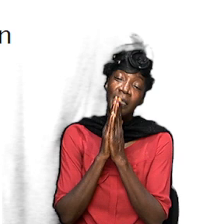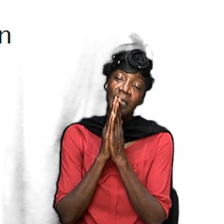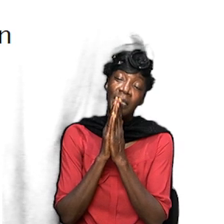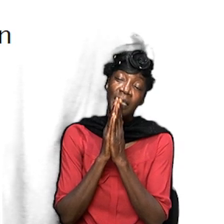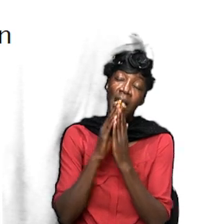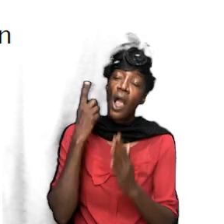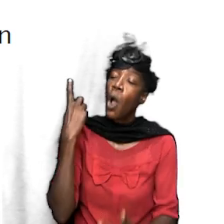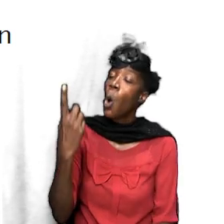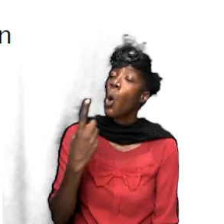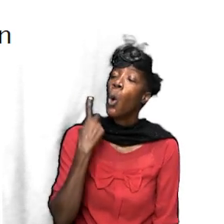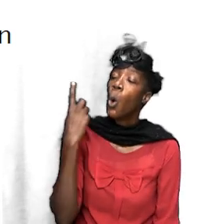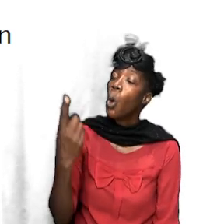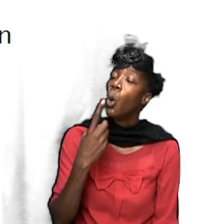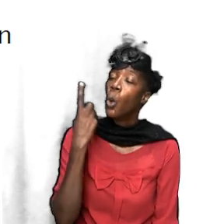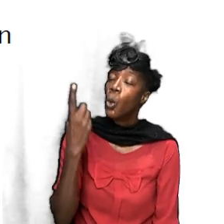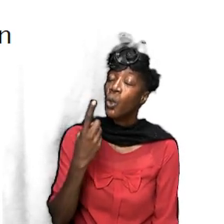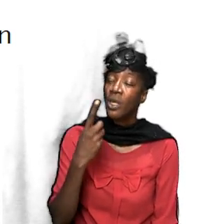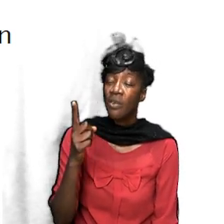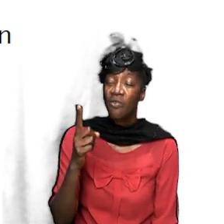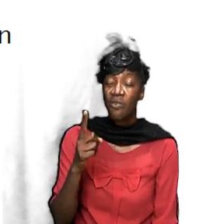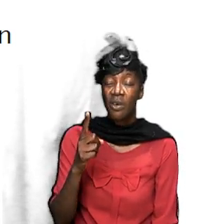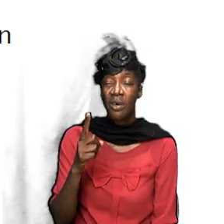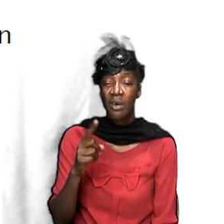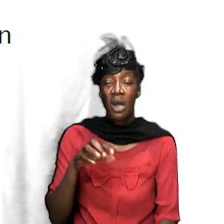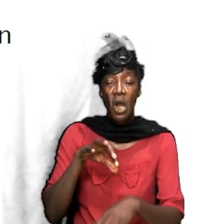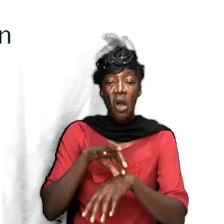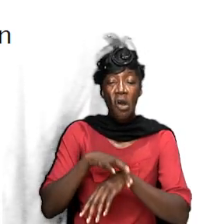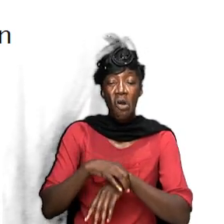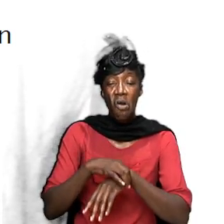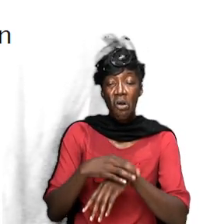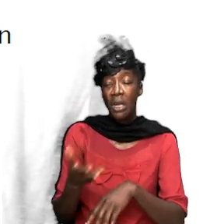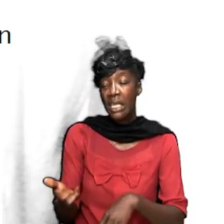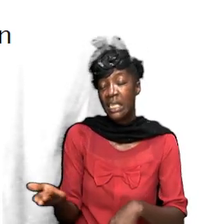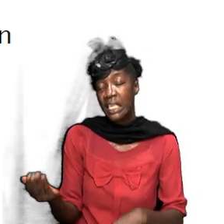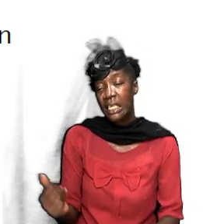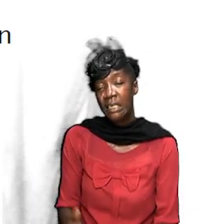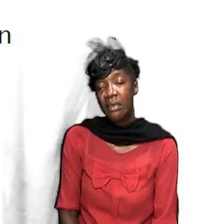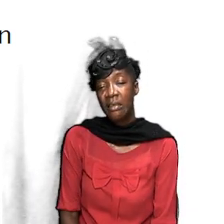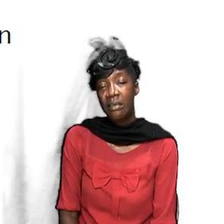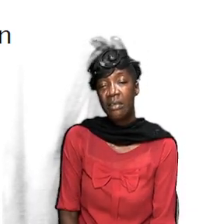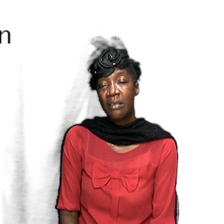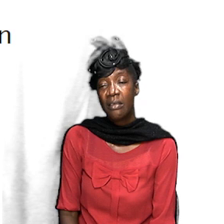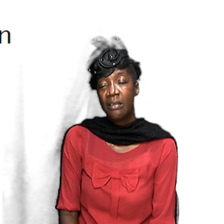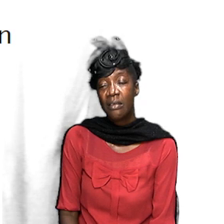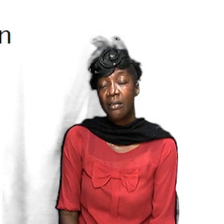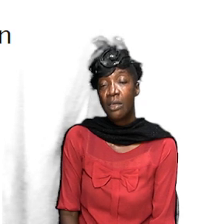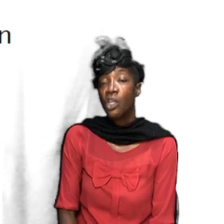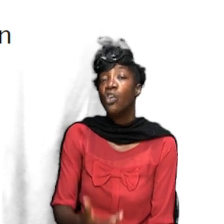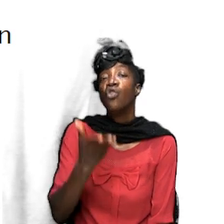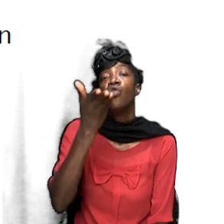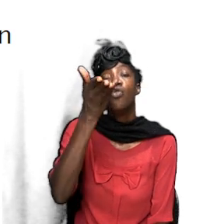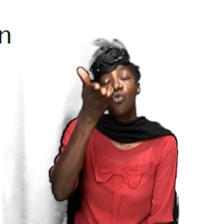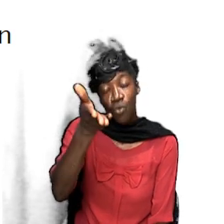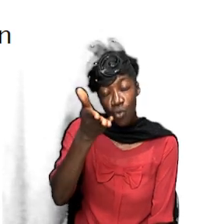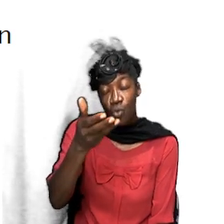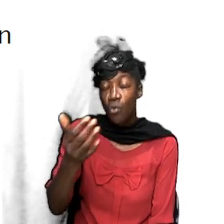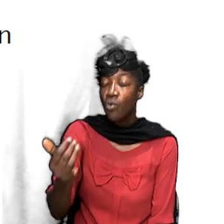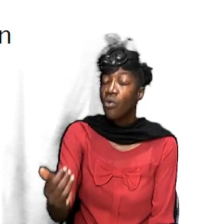the only thing we ask for are these earthly gifts, then I put it to you, church, that